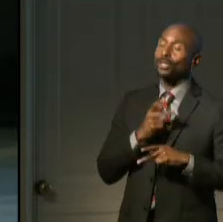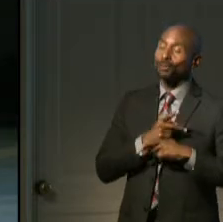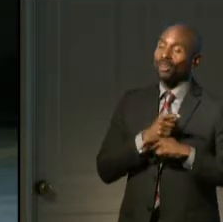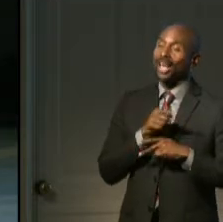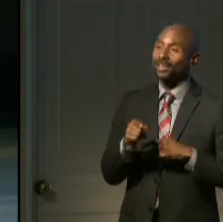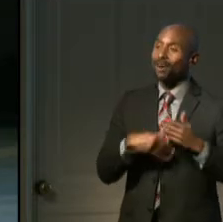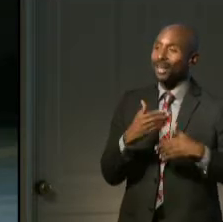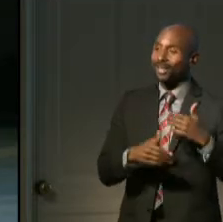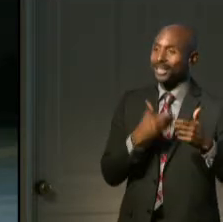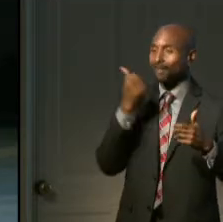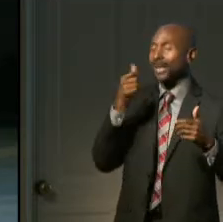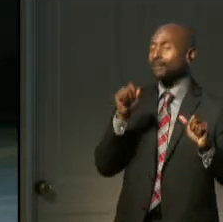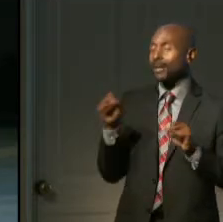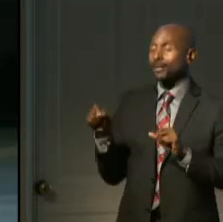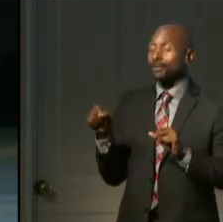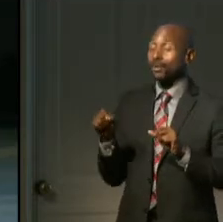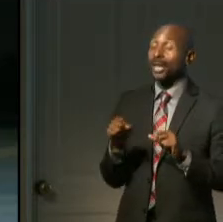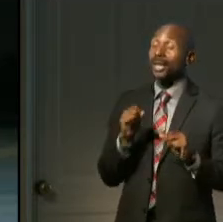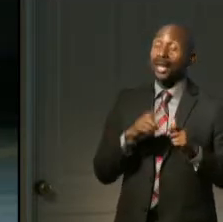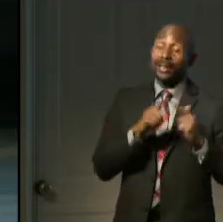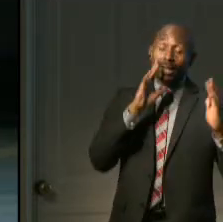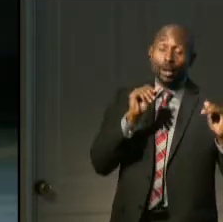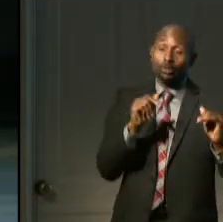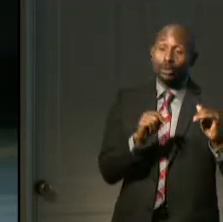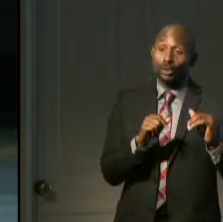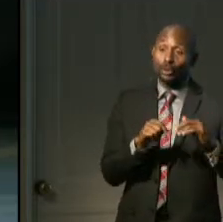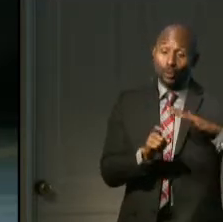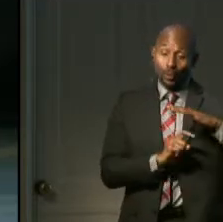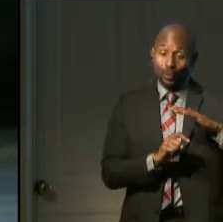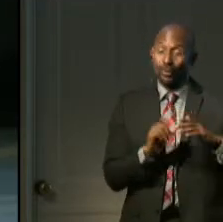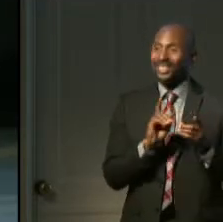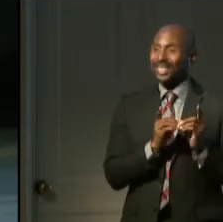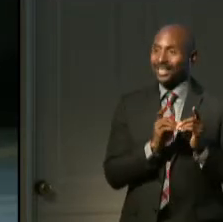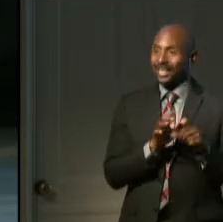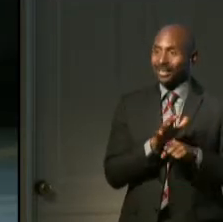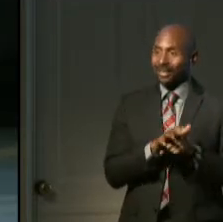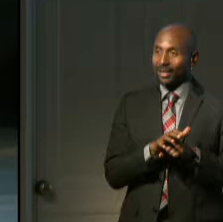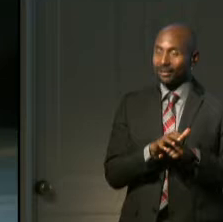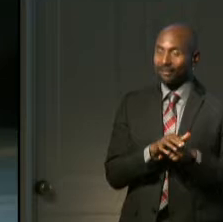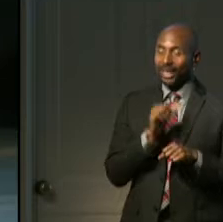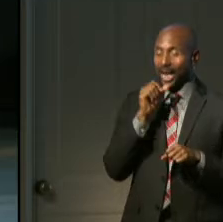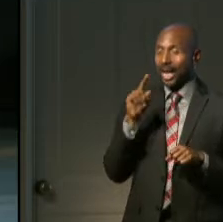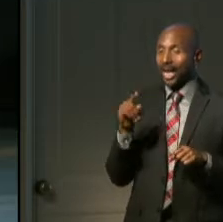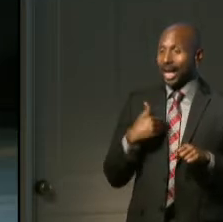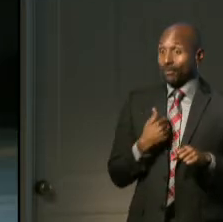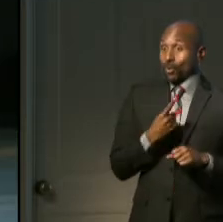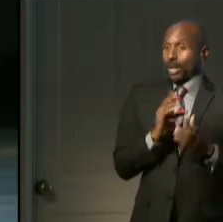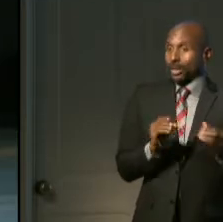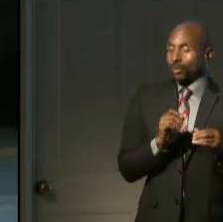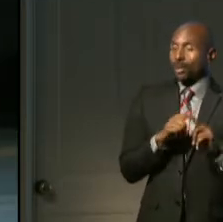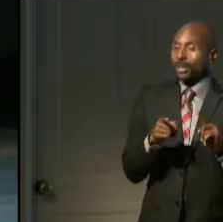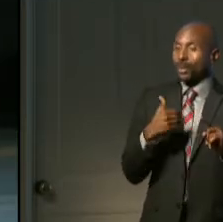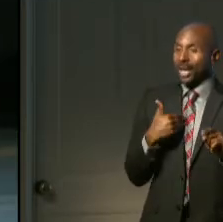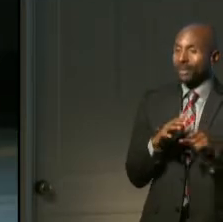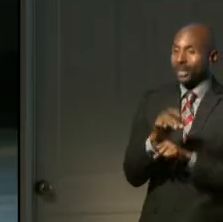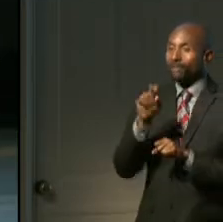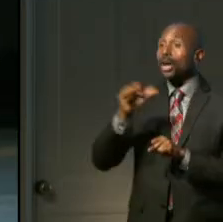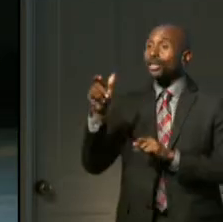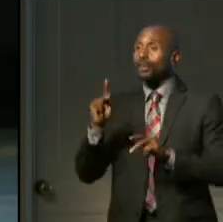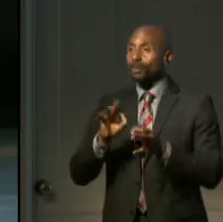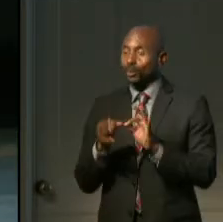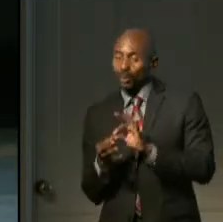possible, and hopefully digitize enough so that it's not just one story that can be told, but you can actually have enough so that other people can reinterpret what's